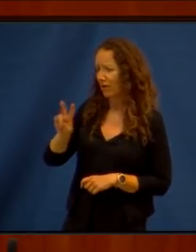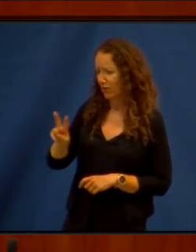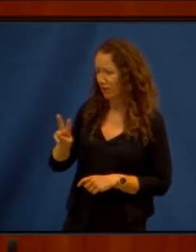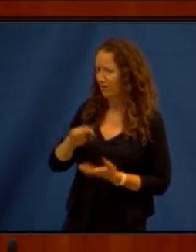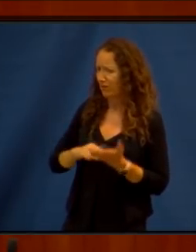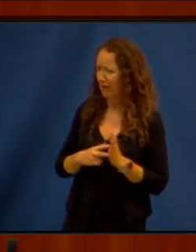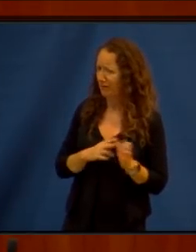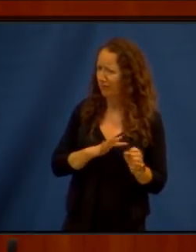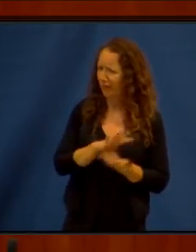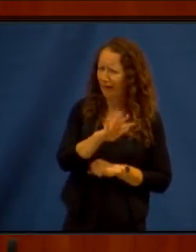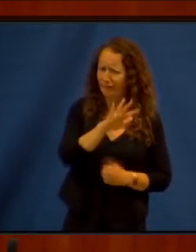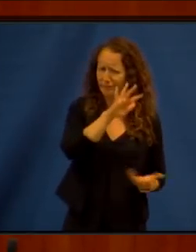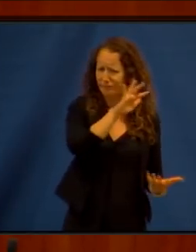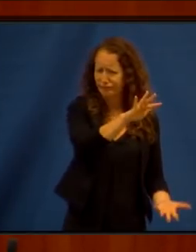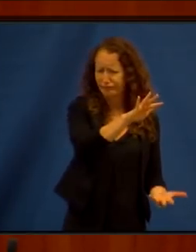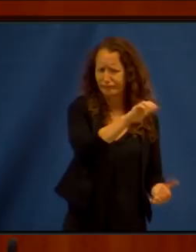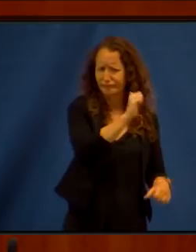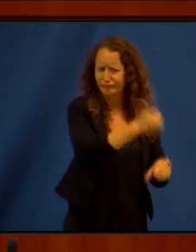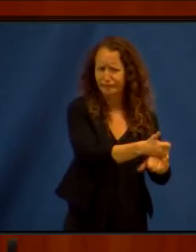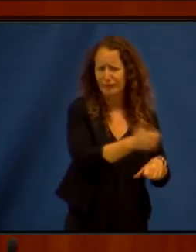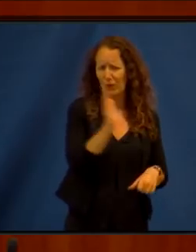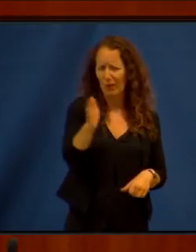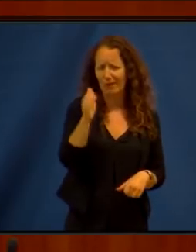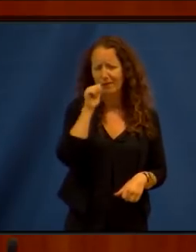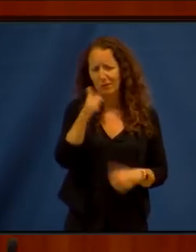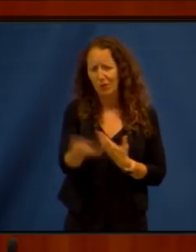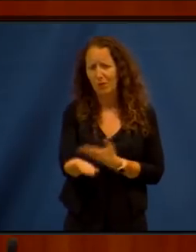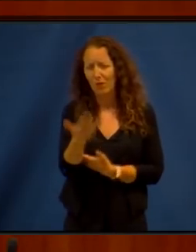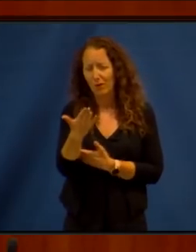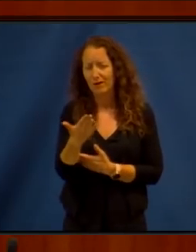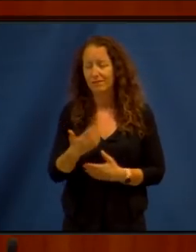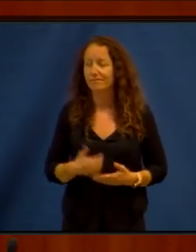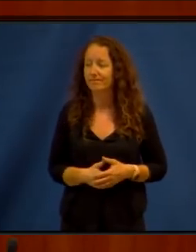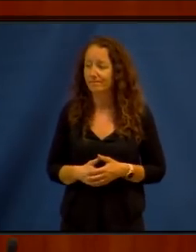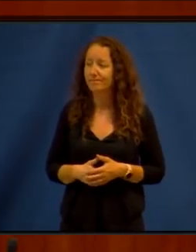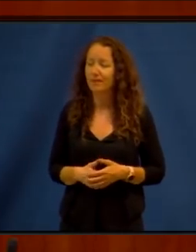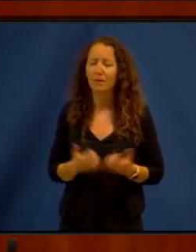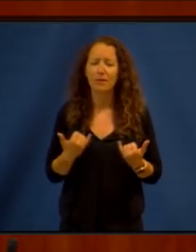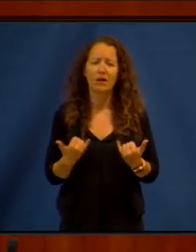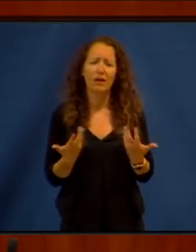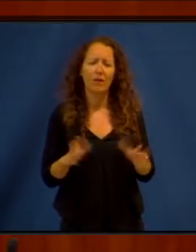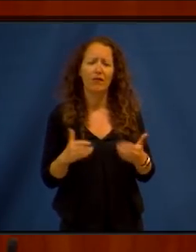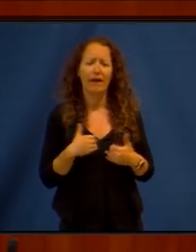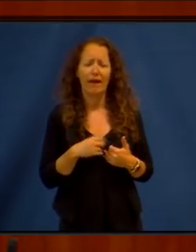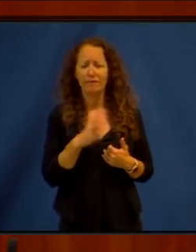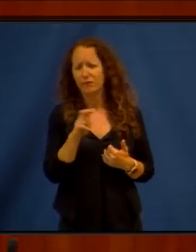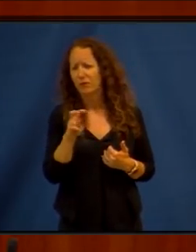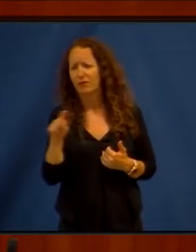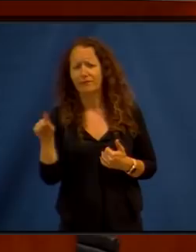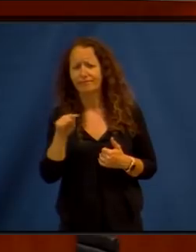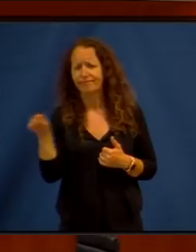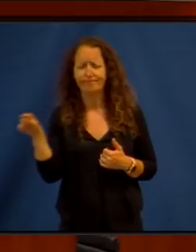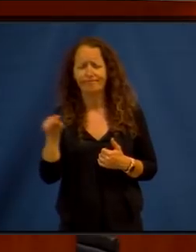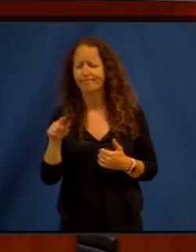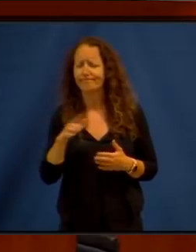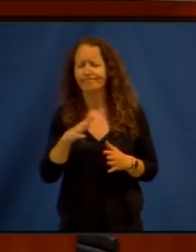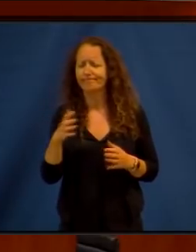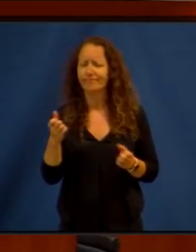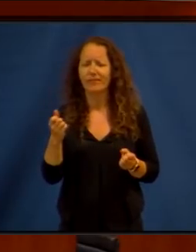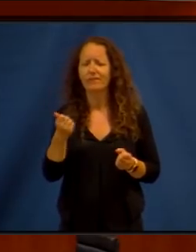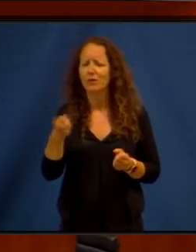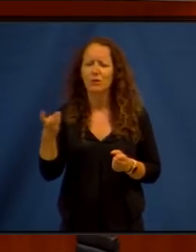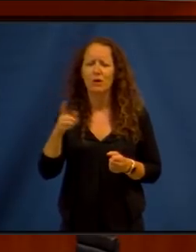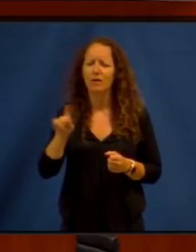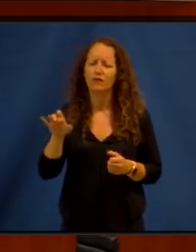in reserve as of tomorrow morning. And right now we have adequate numbers. Thank you, sir. All right, someone else have a